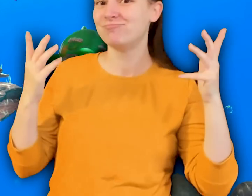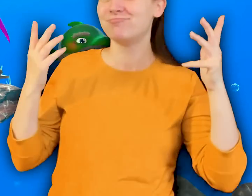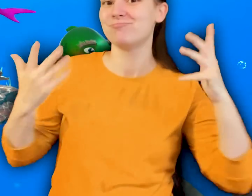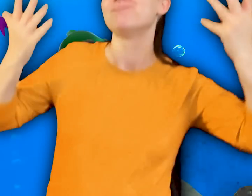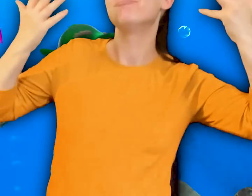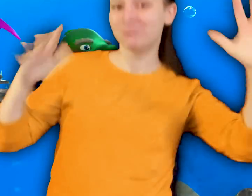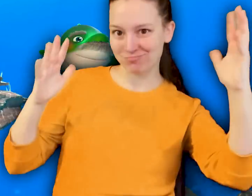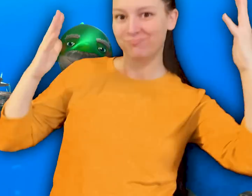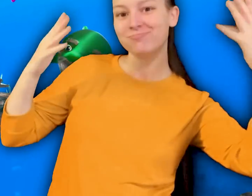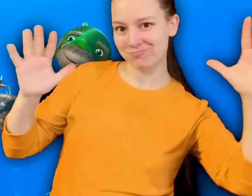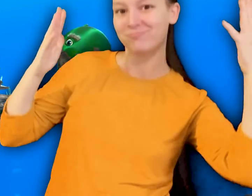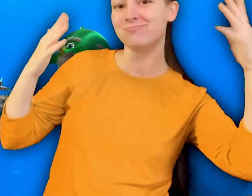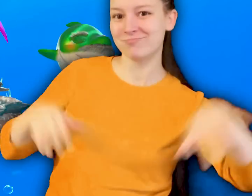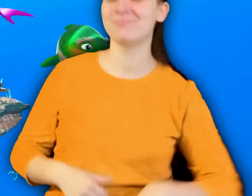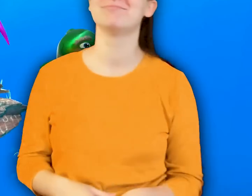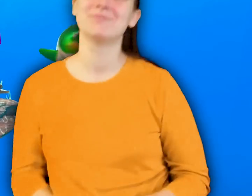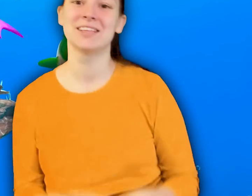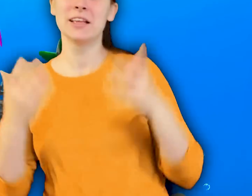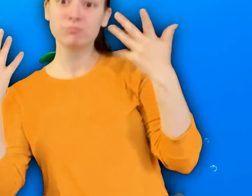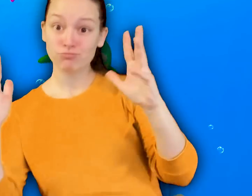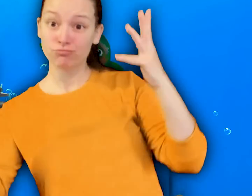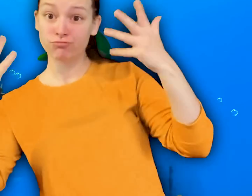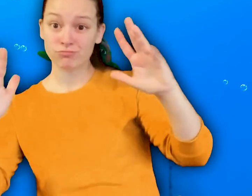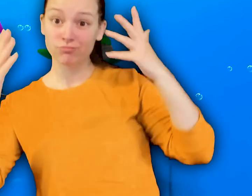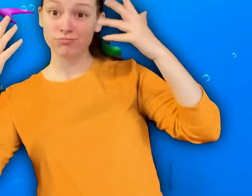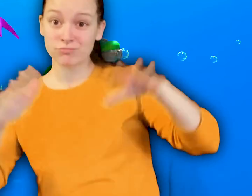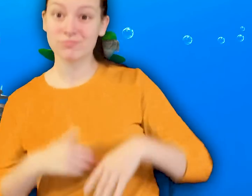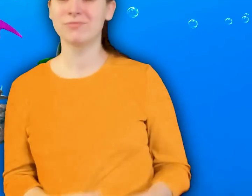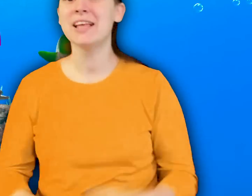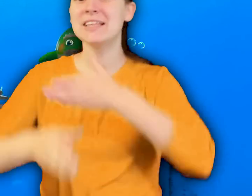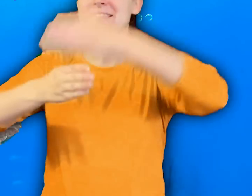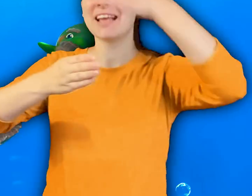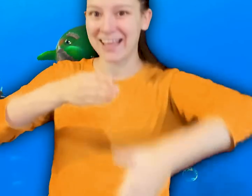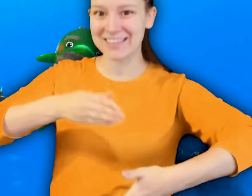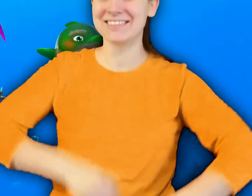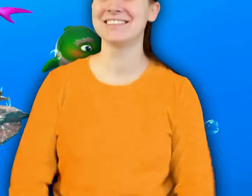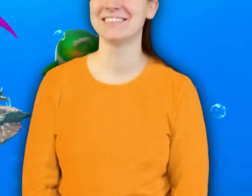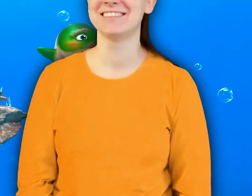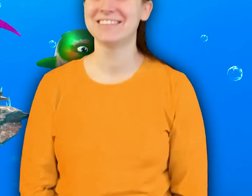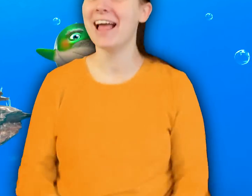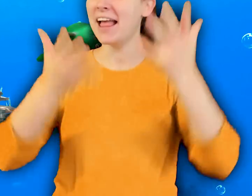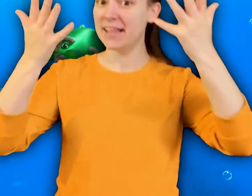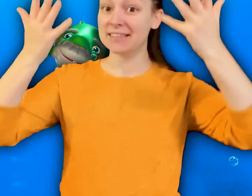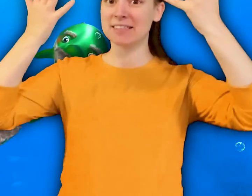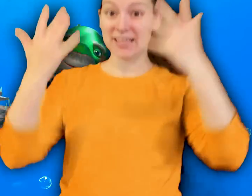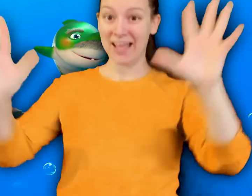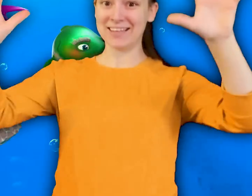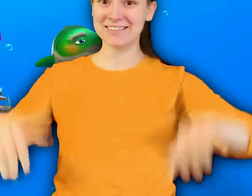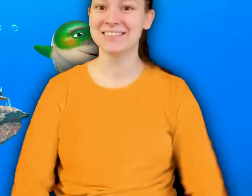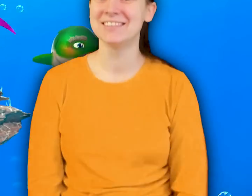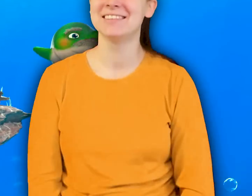last it's the end it's the end do do do it's the end do do do